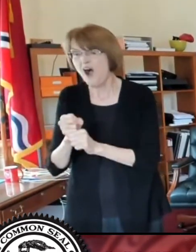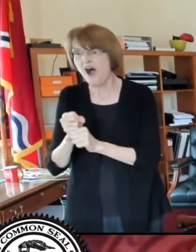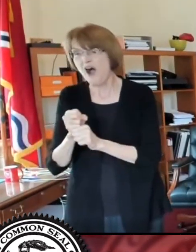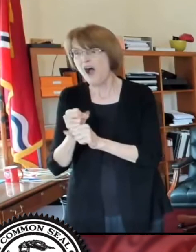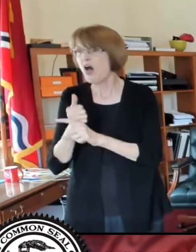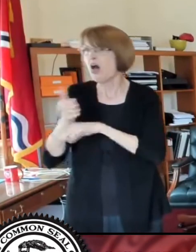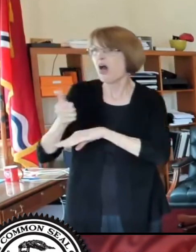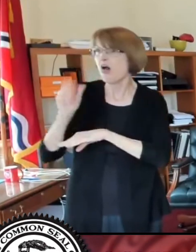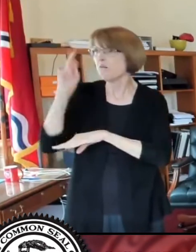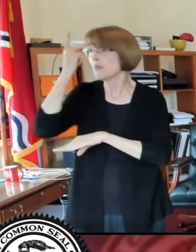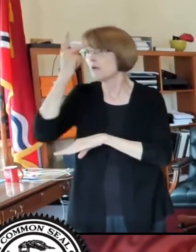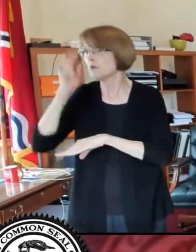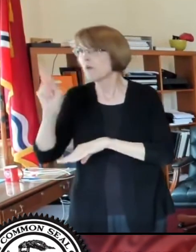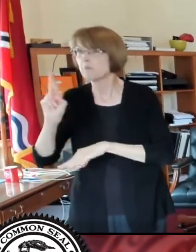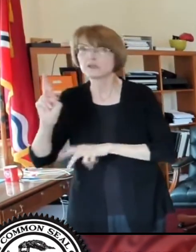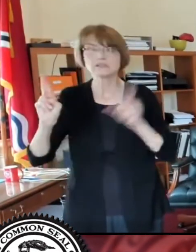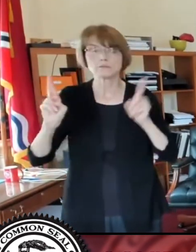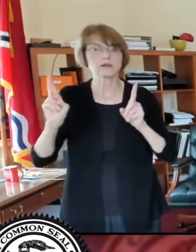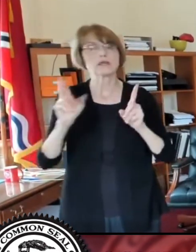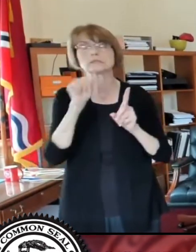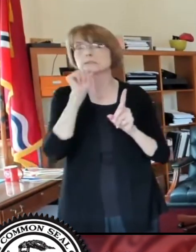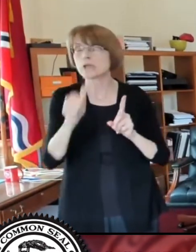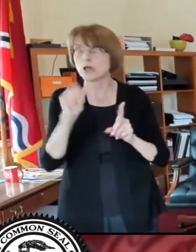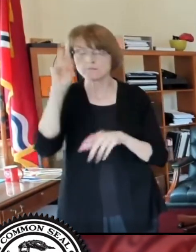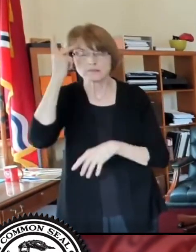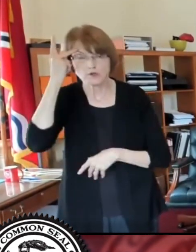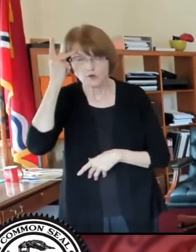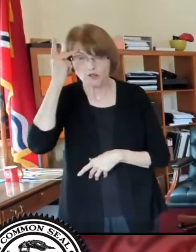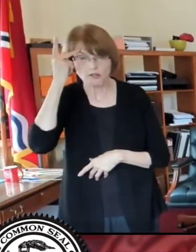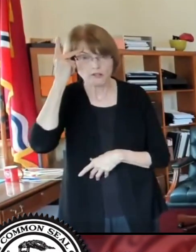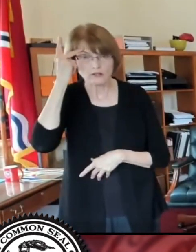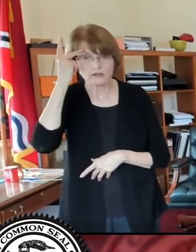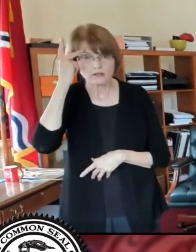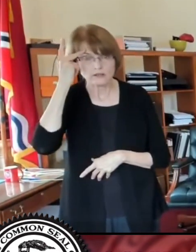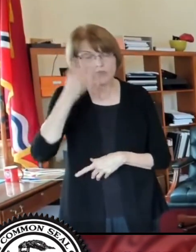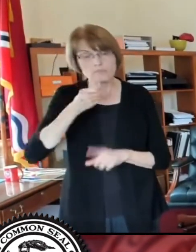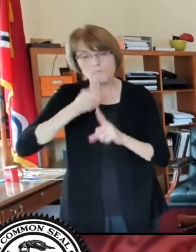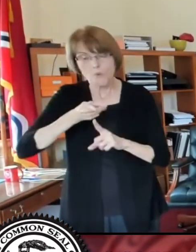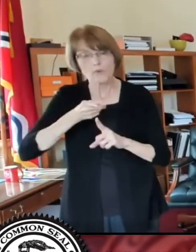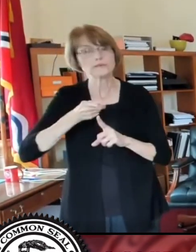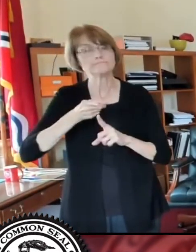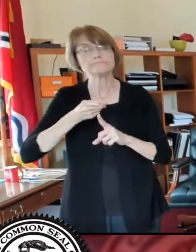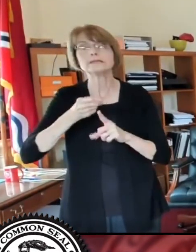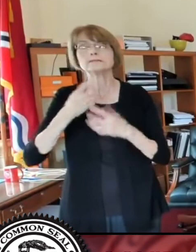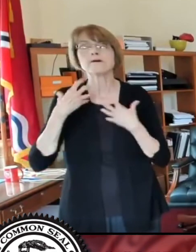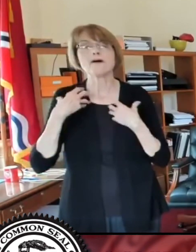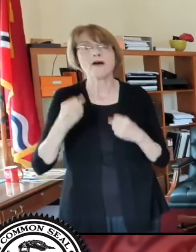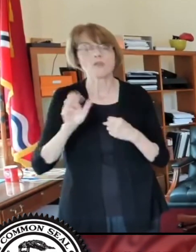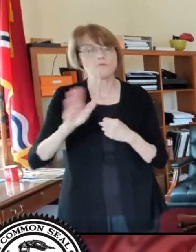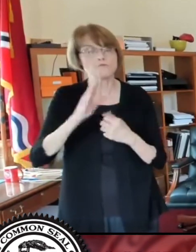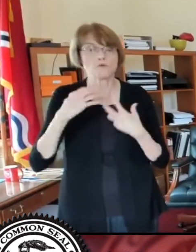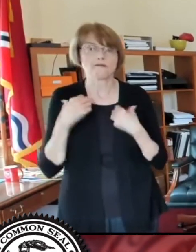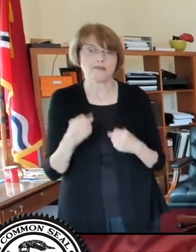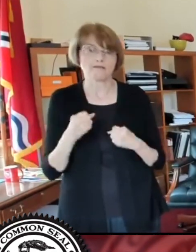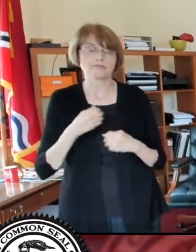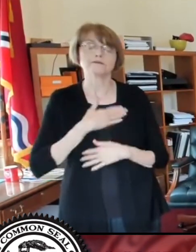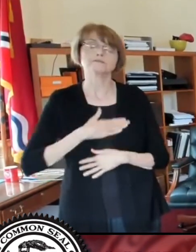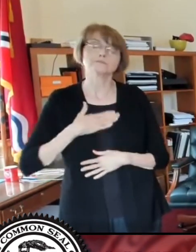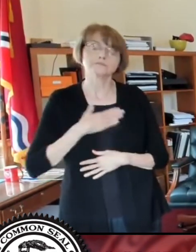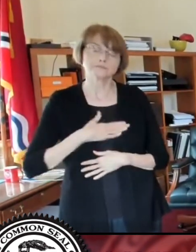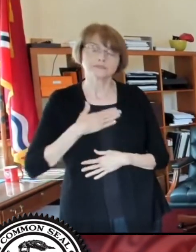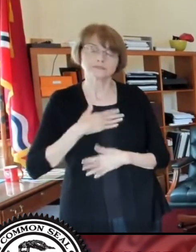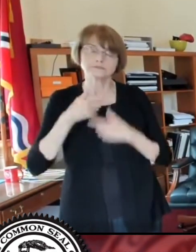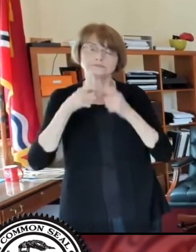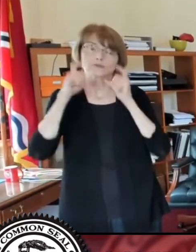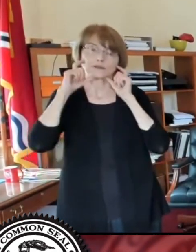is a Democrat or Republican thing. It's not. This is just about health. And so please wear